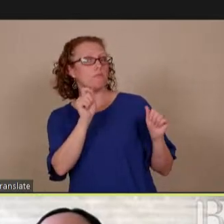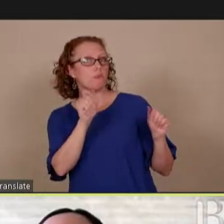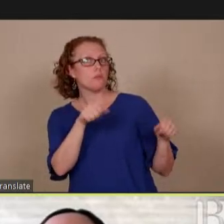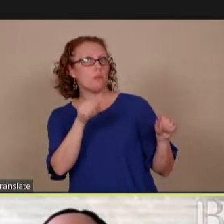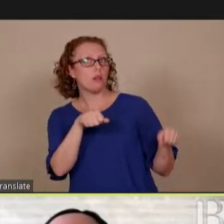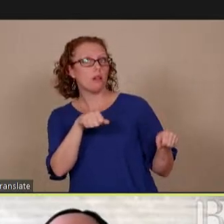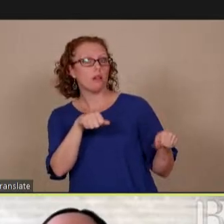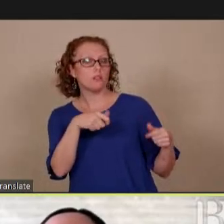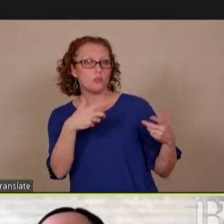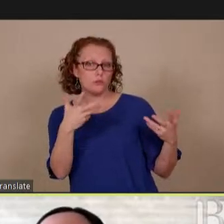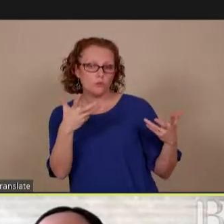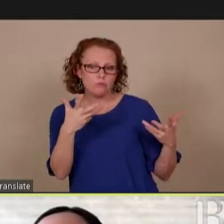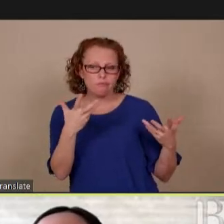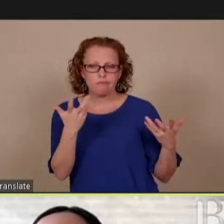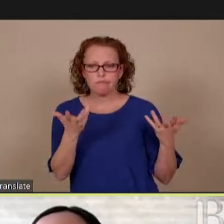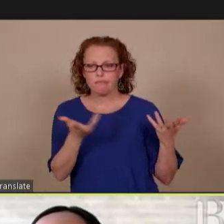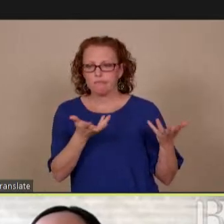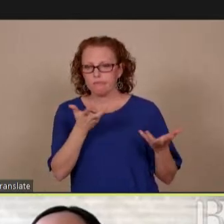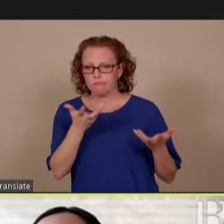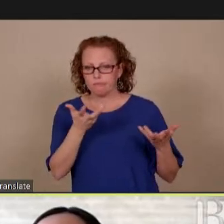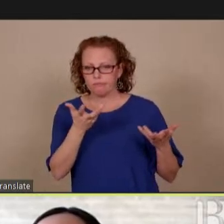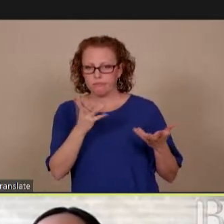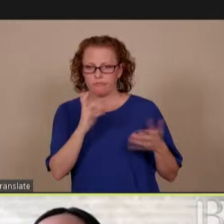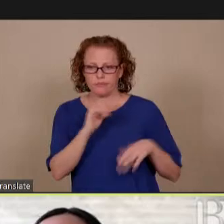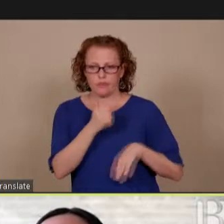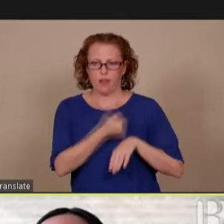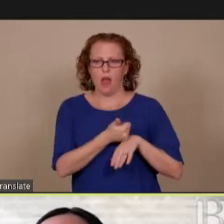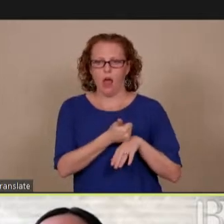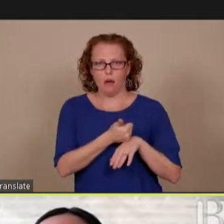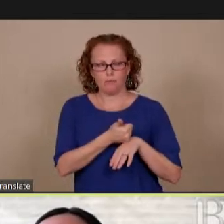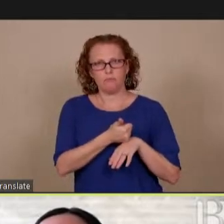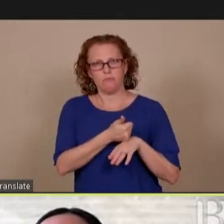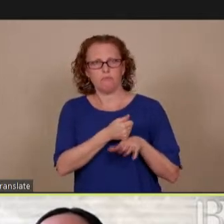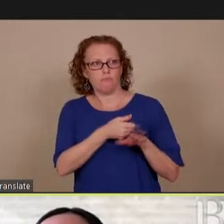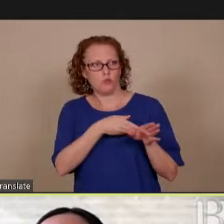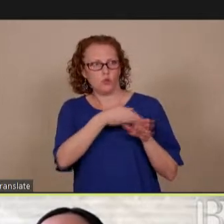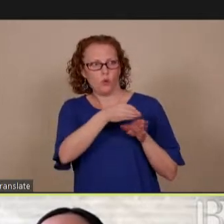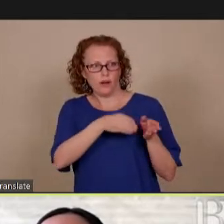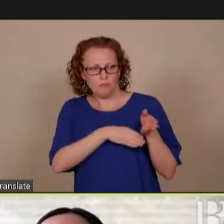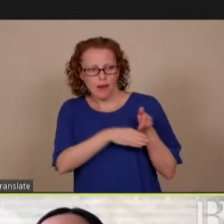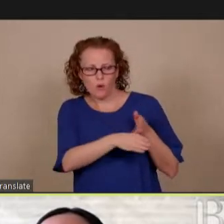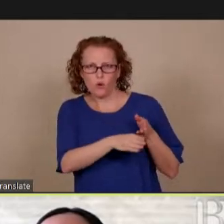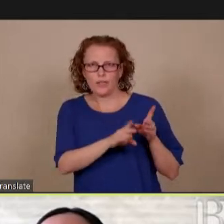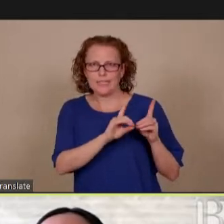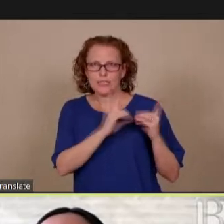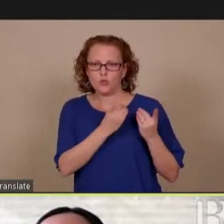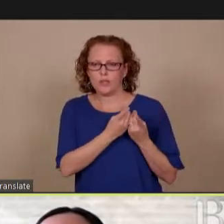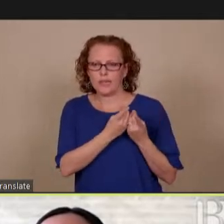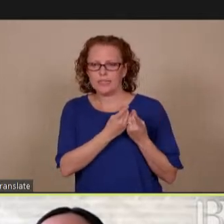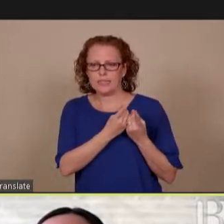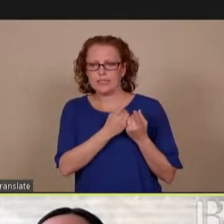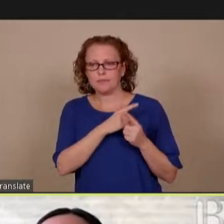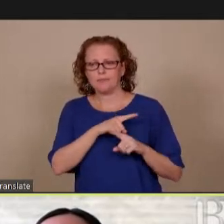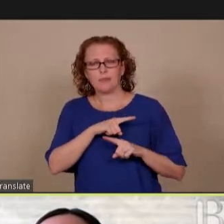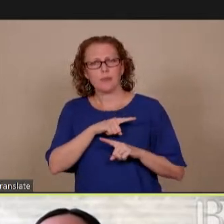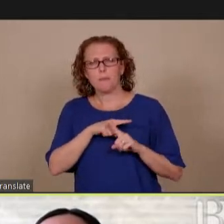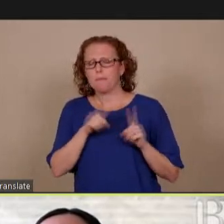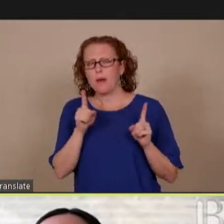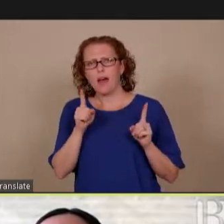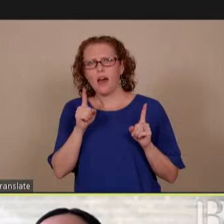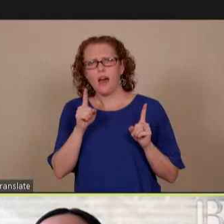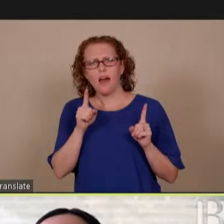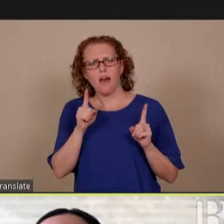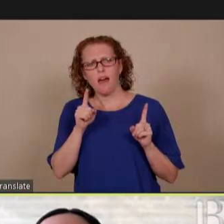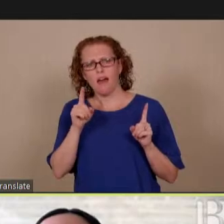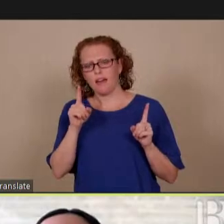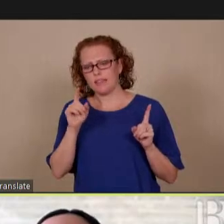create a majority minority district. However, when we looked at the data, it